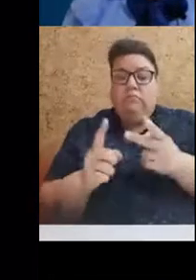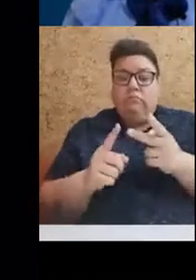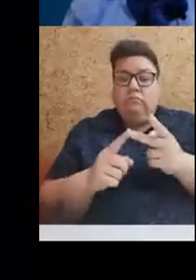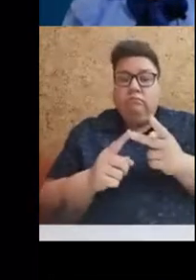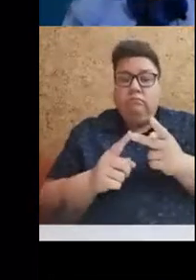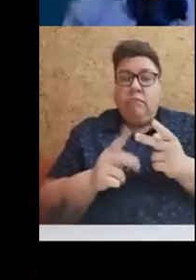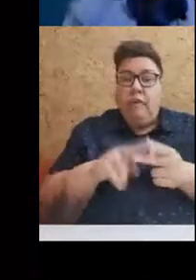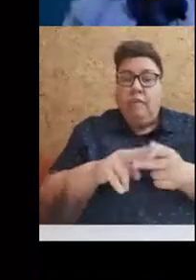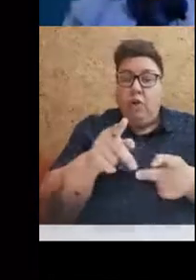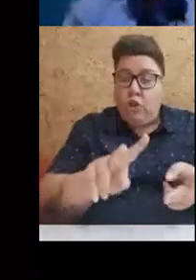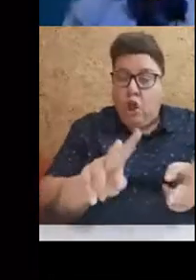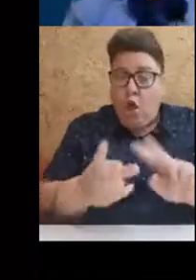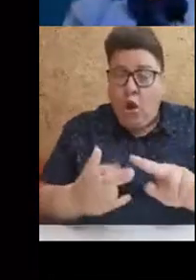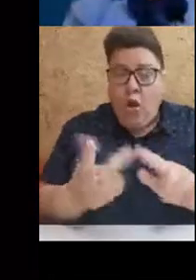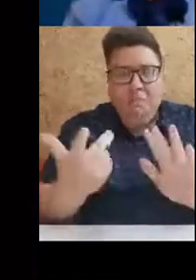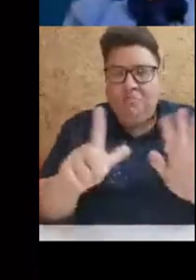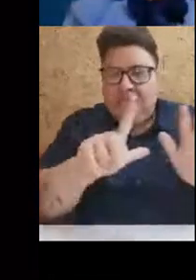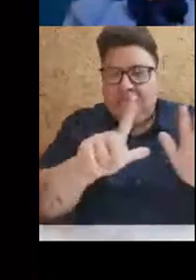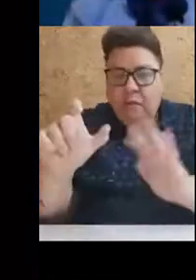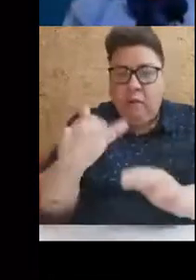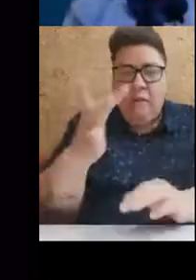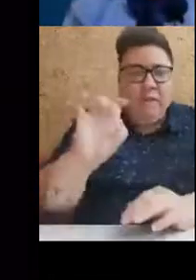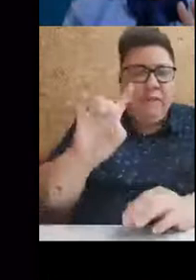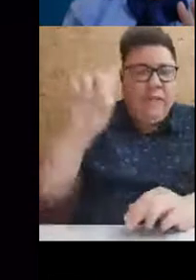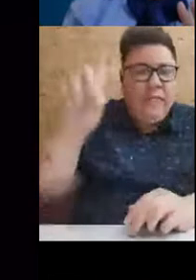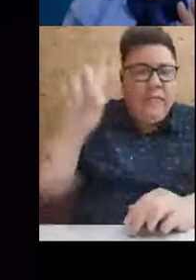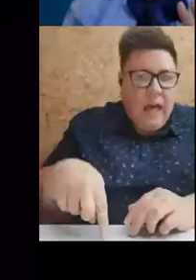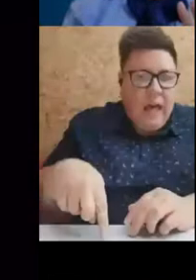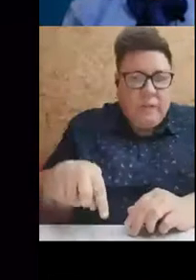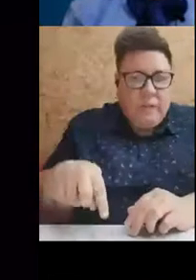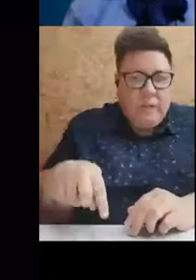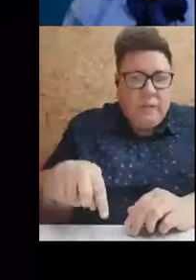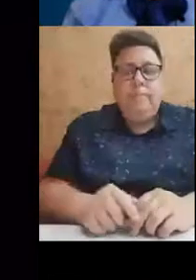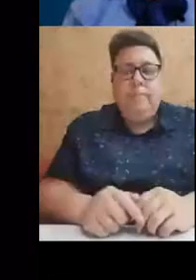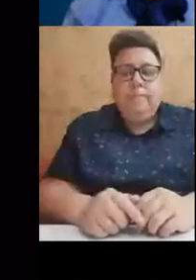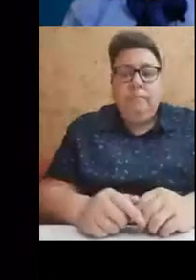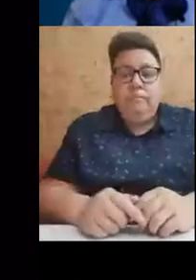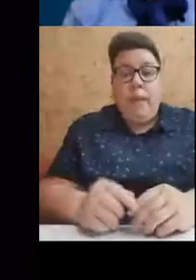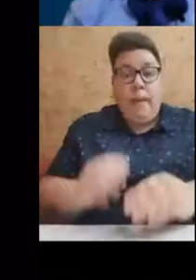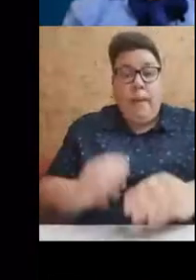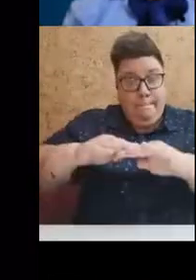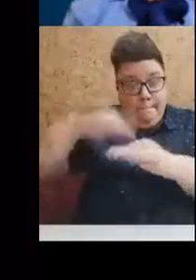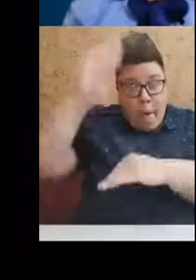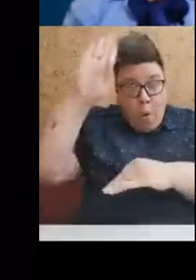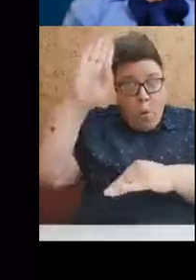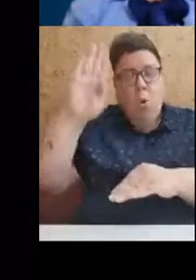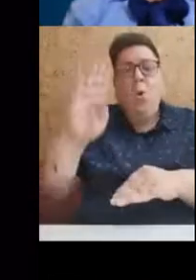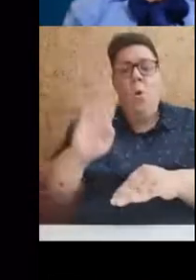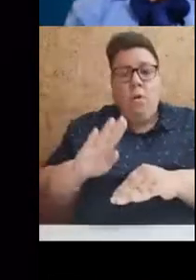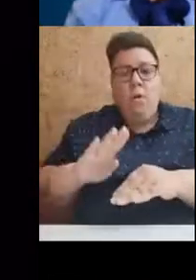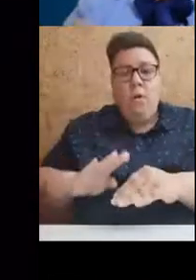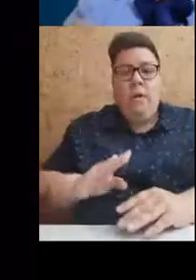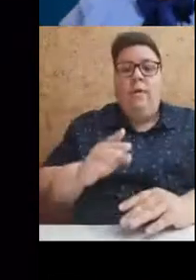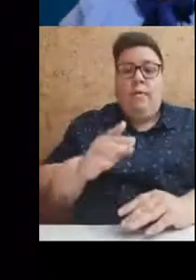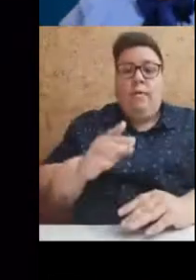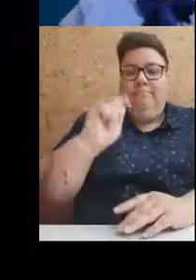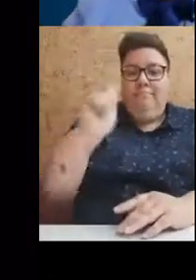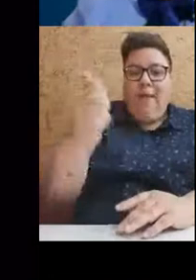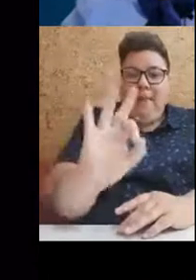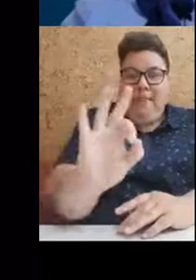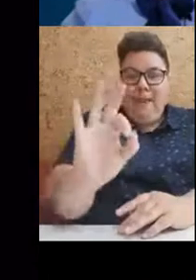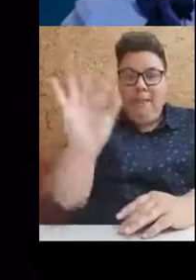was 750,000 Rand and one and more, then it's a 3% tax.